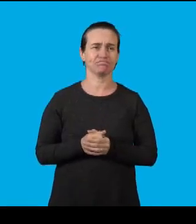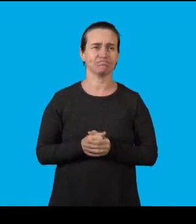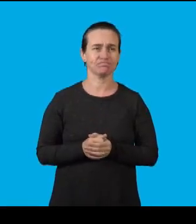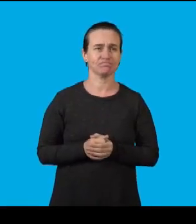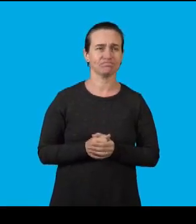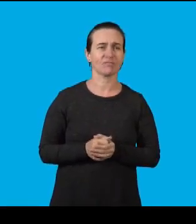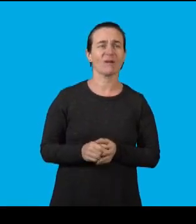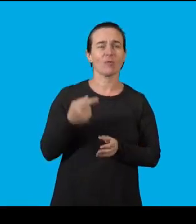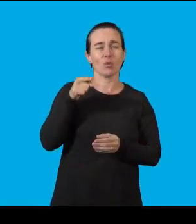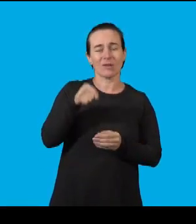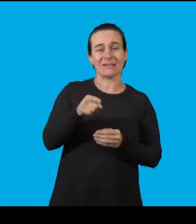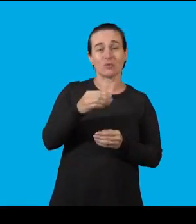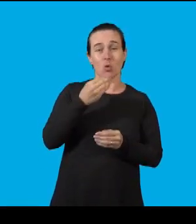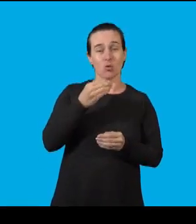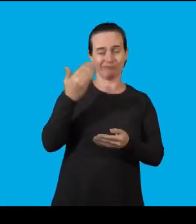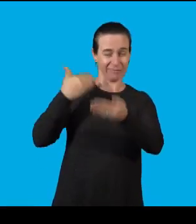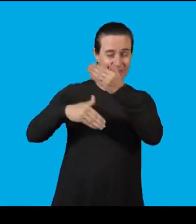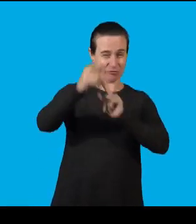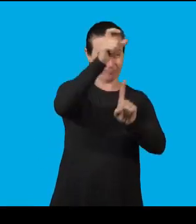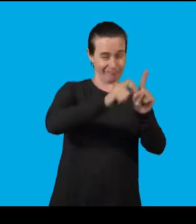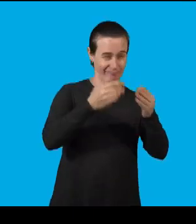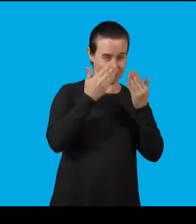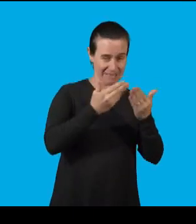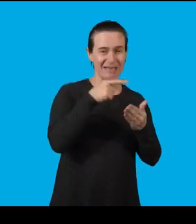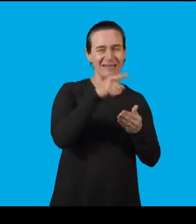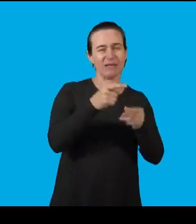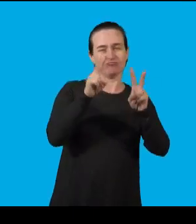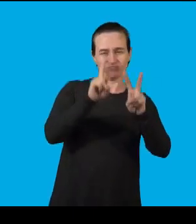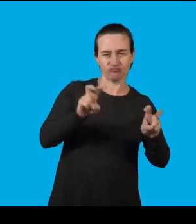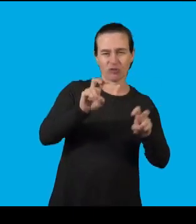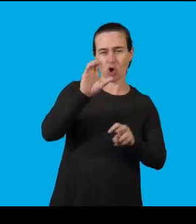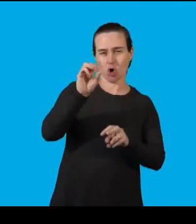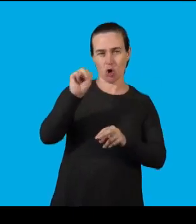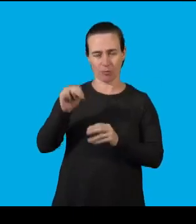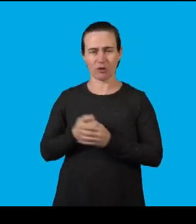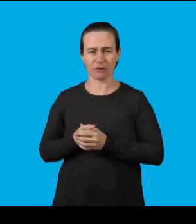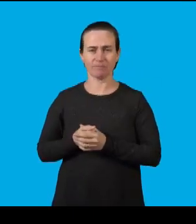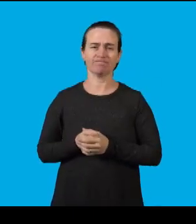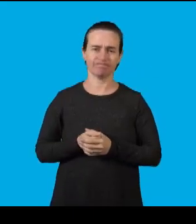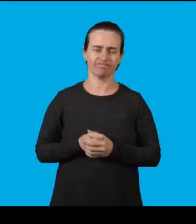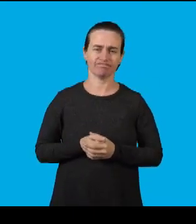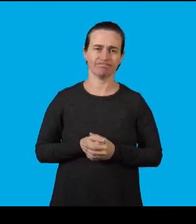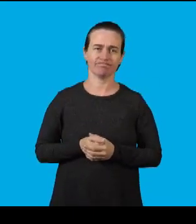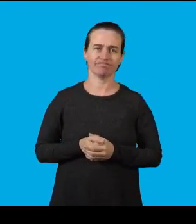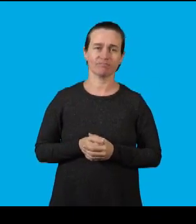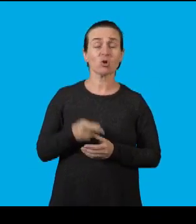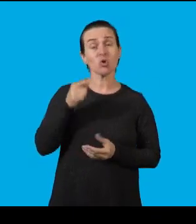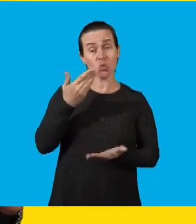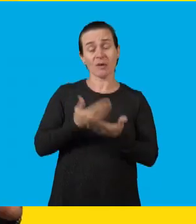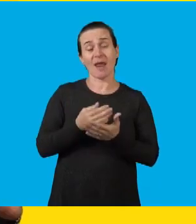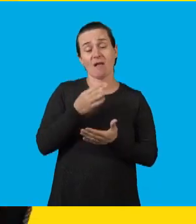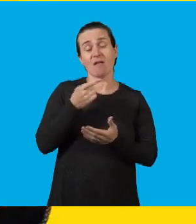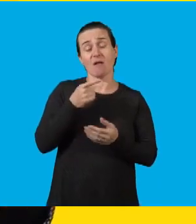for a historian researching communism. This is a cartoon now, it's a visual source. So in terms of history, you can be